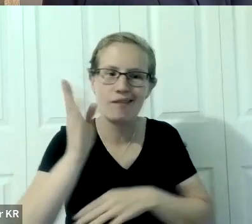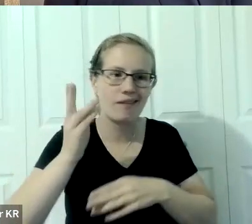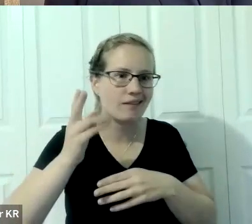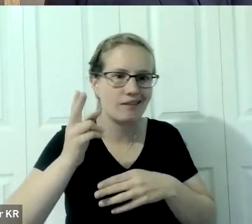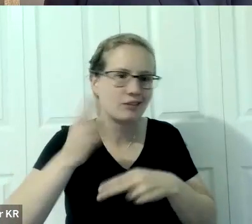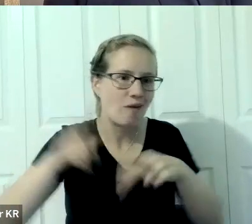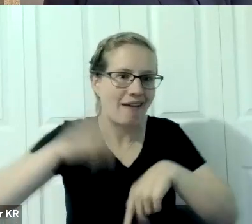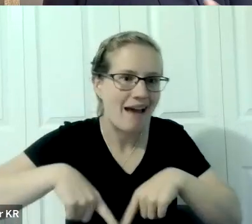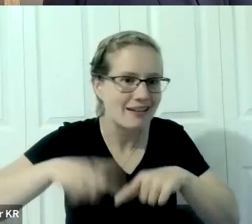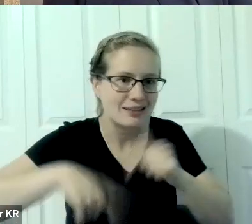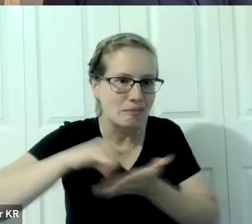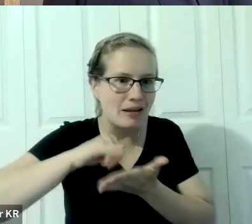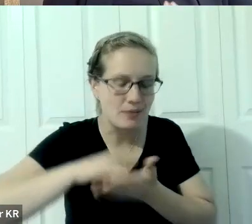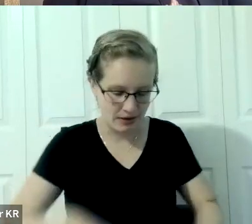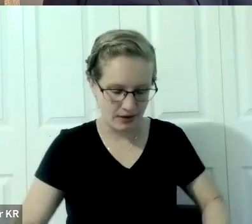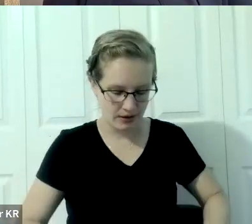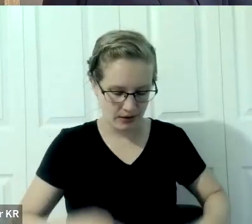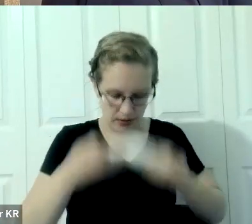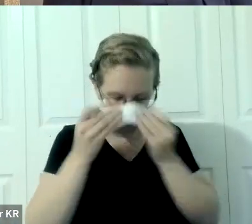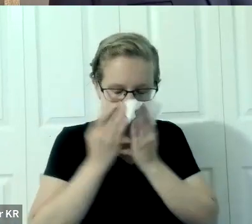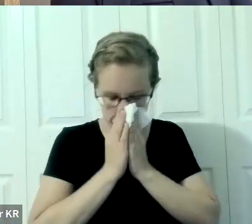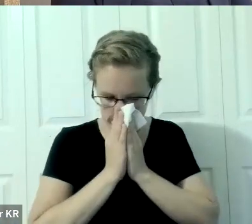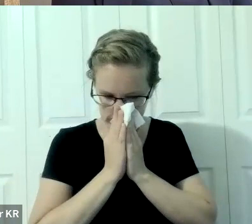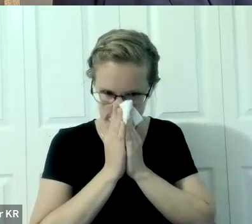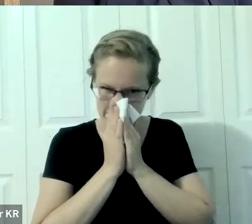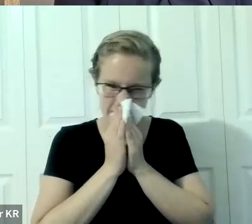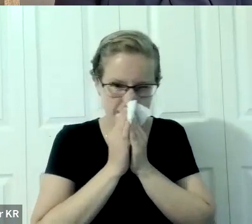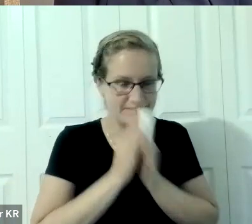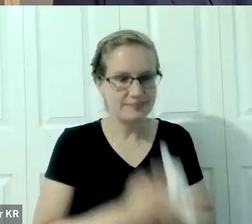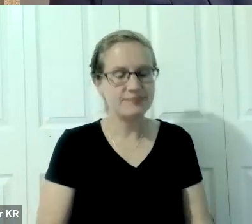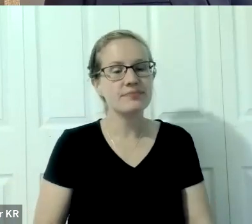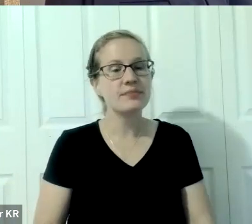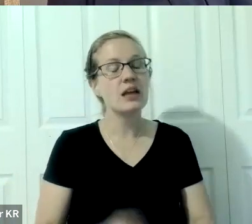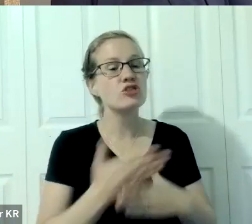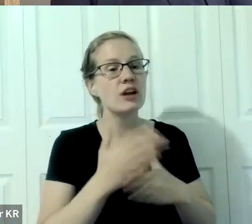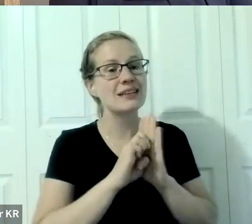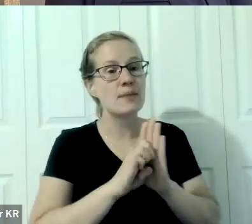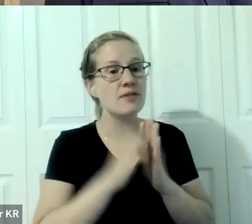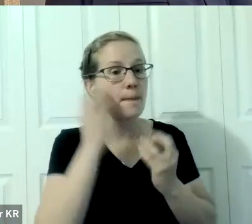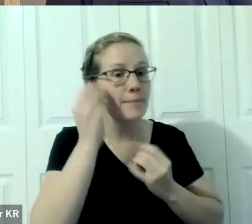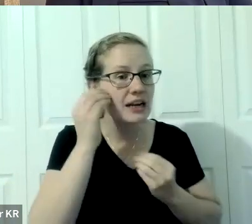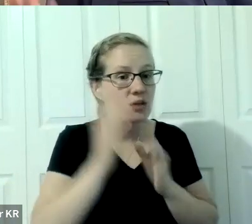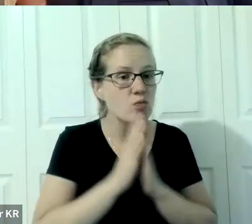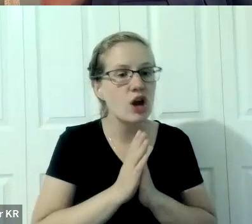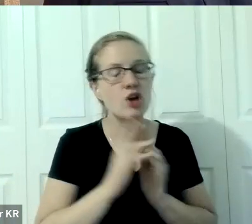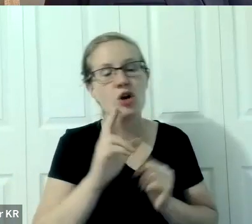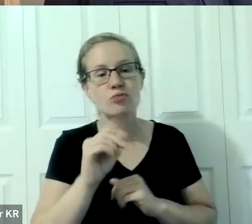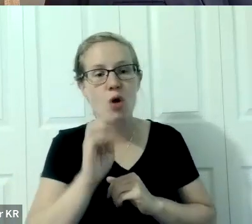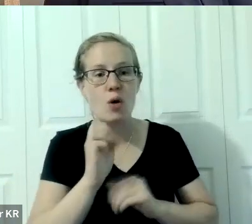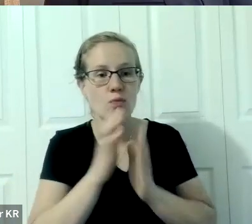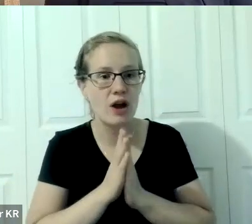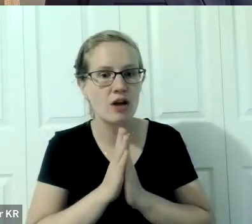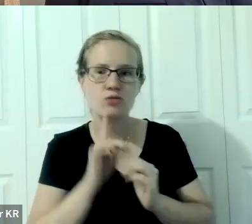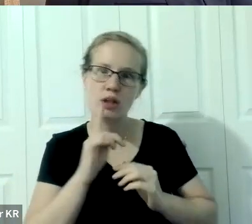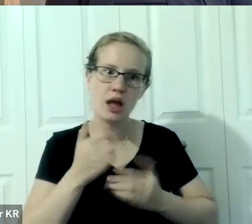minutes. And, you know, I give them examples also of meditative prayer and rote prayer and how that is very